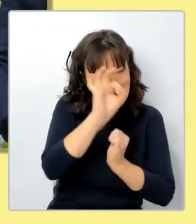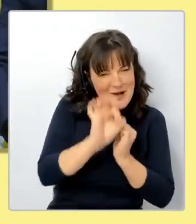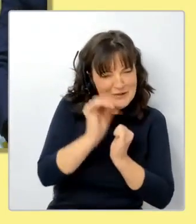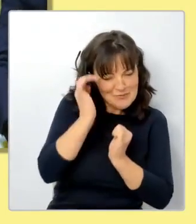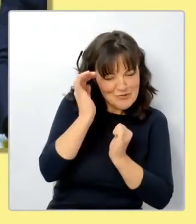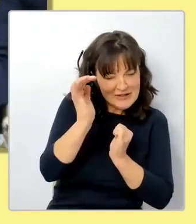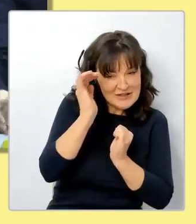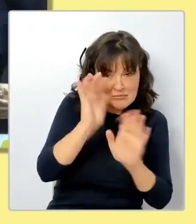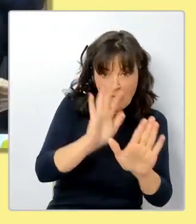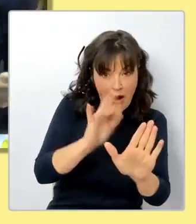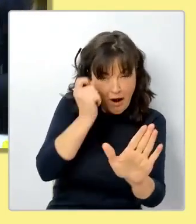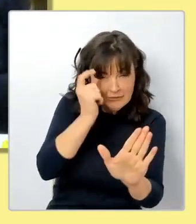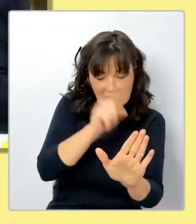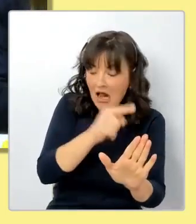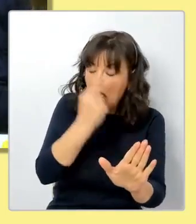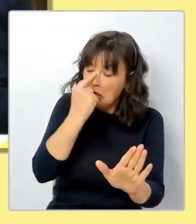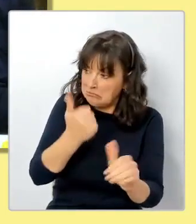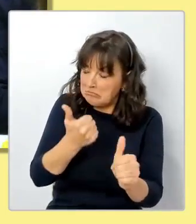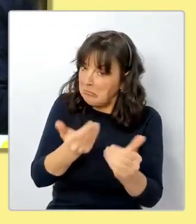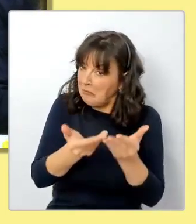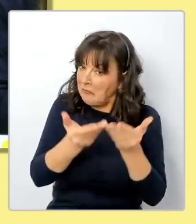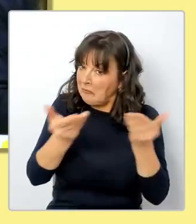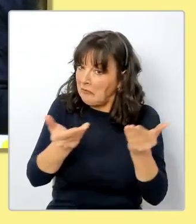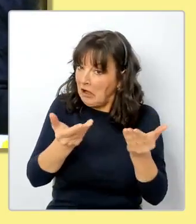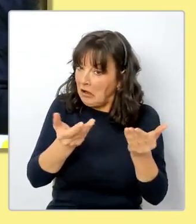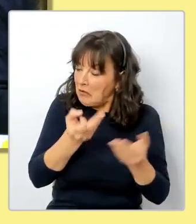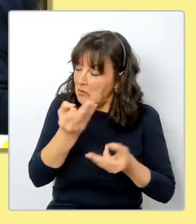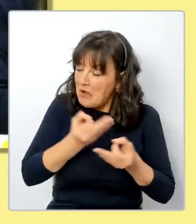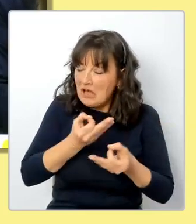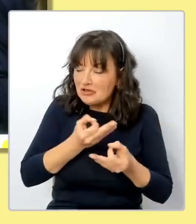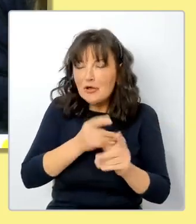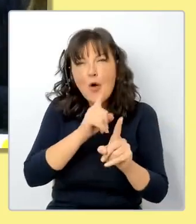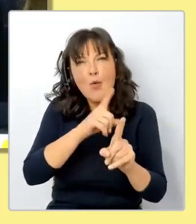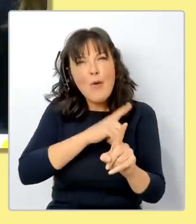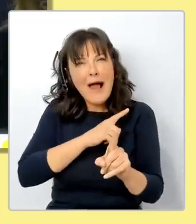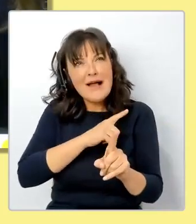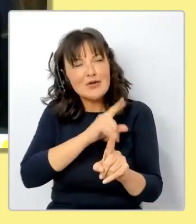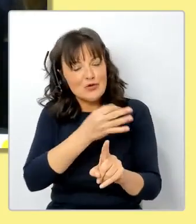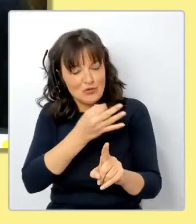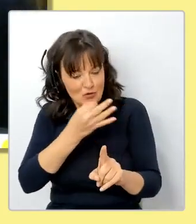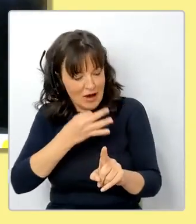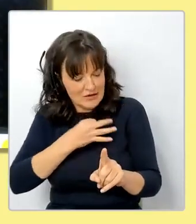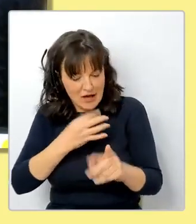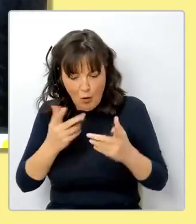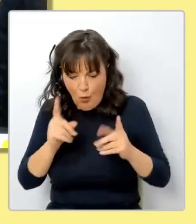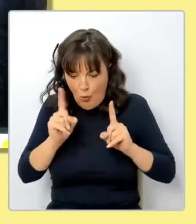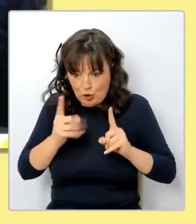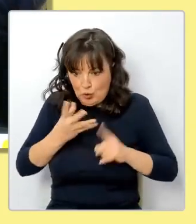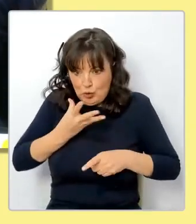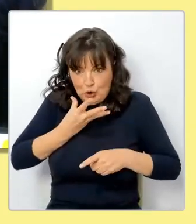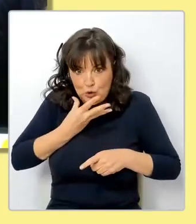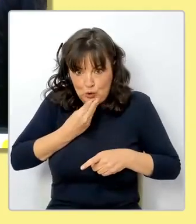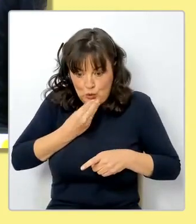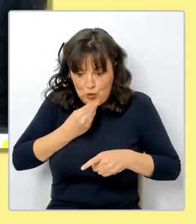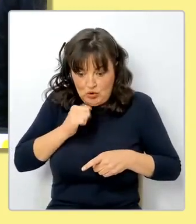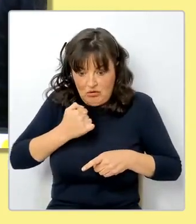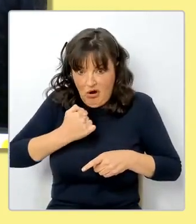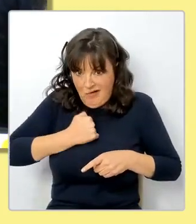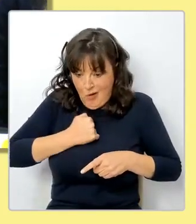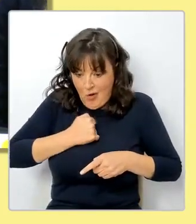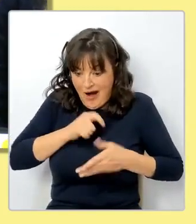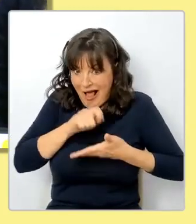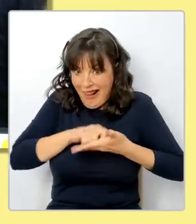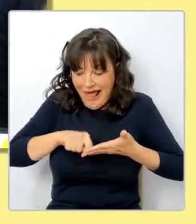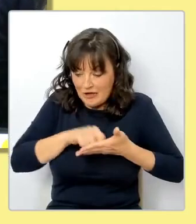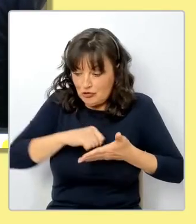fair question to ask, because it's really all about how we use the elections that we fight to further the